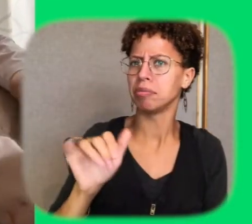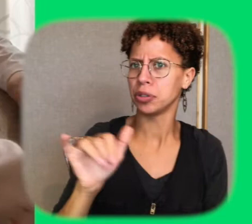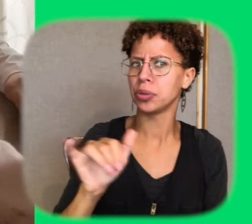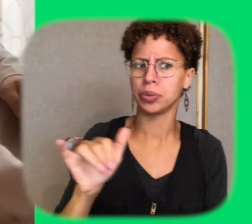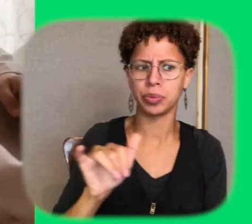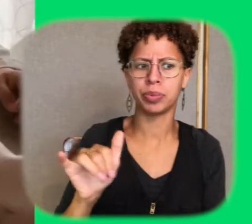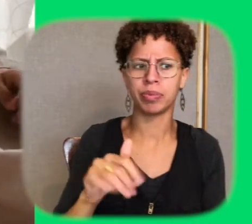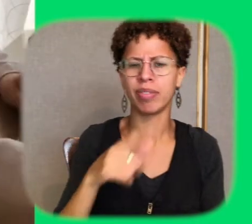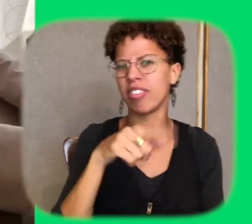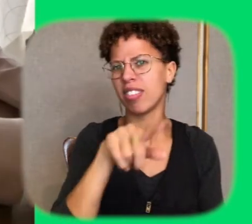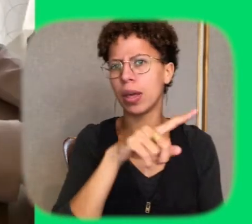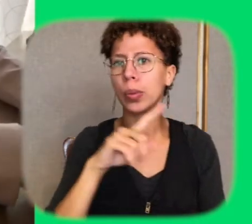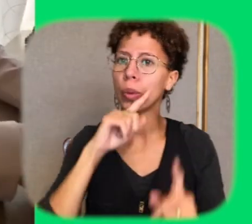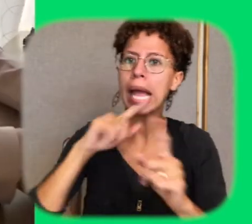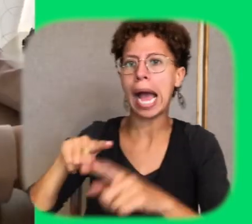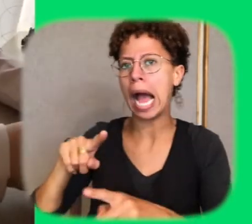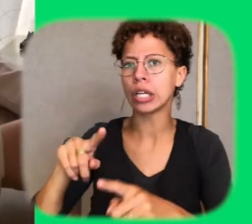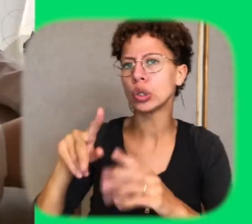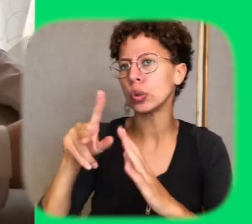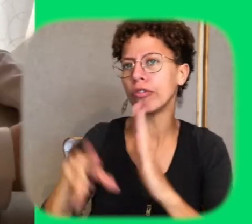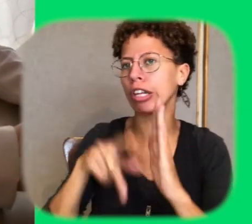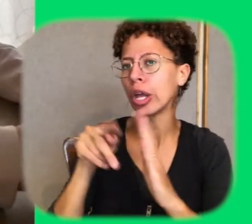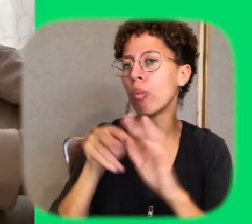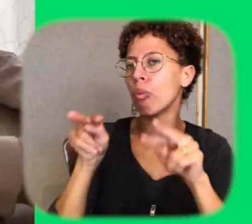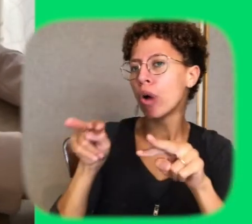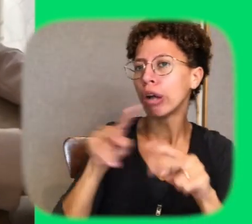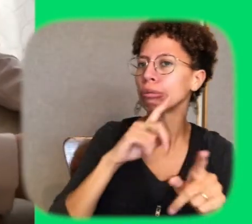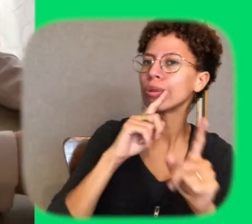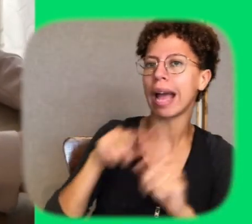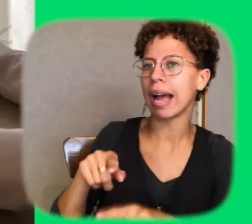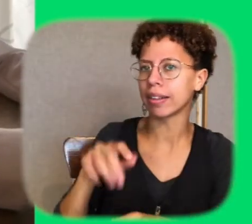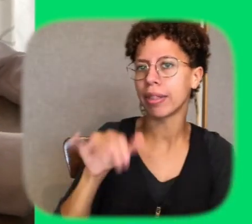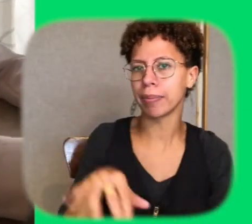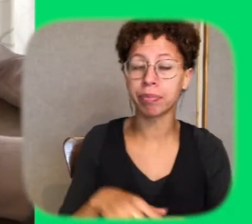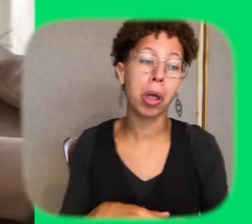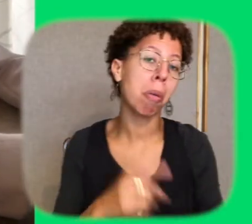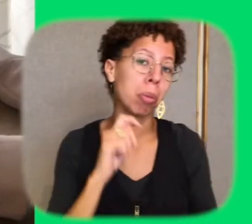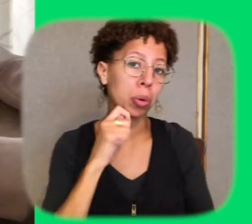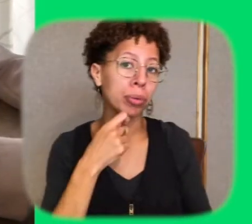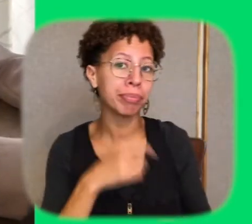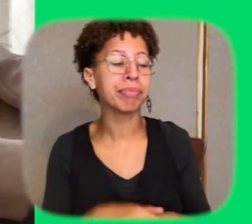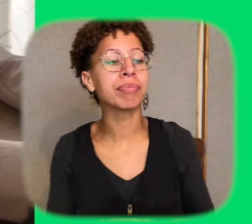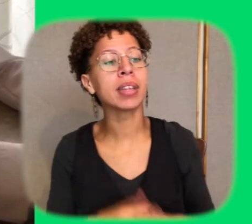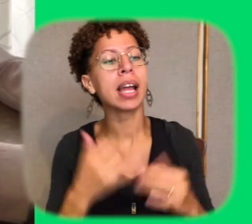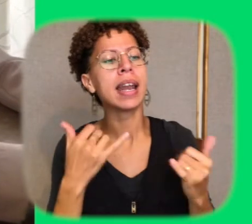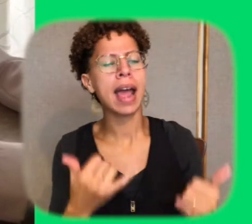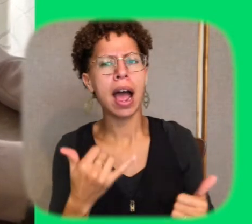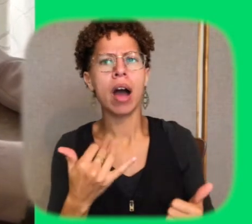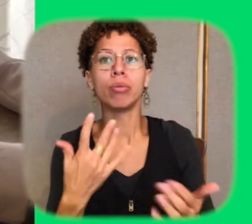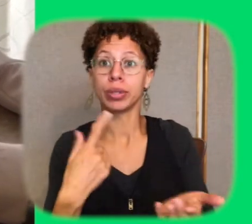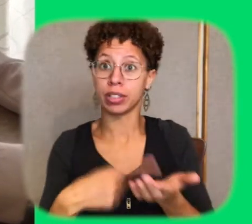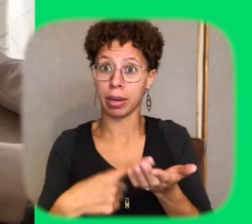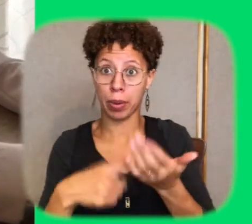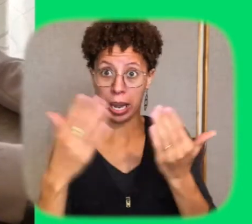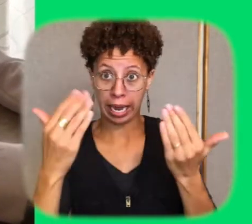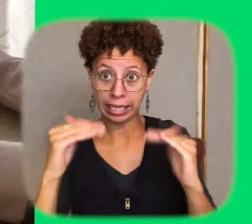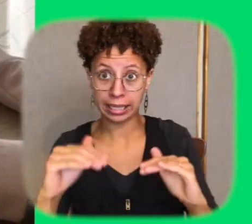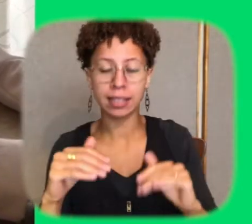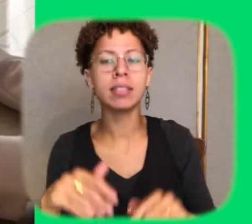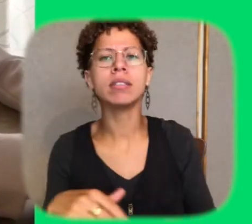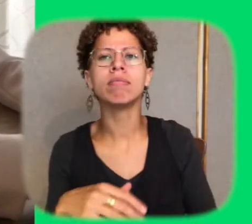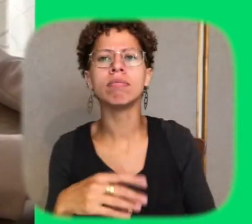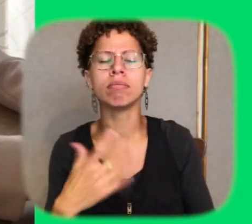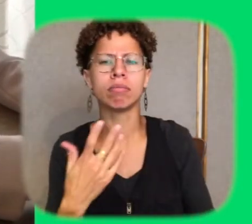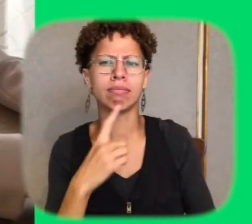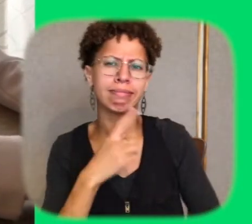Yeah. Cool. Okay, so the next thing I'd like to talk about is super strength. Which type of superheroes have super strength? Do